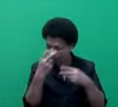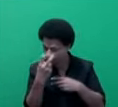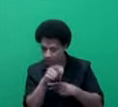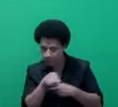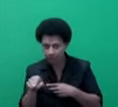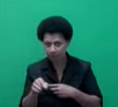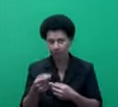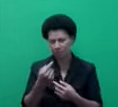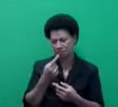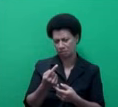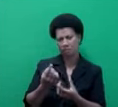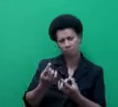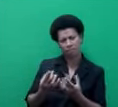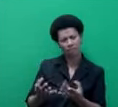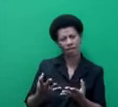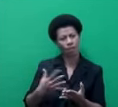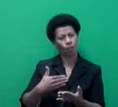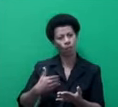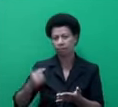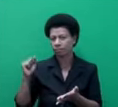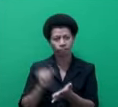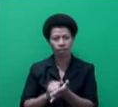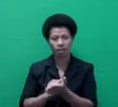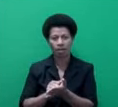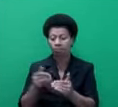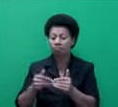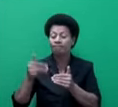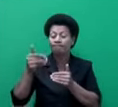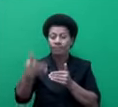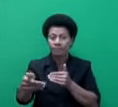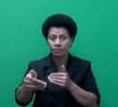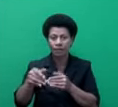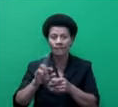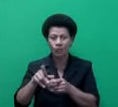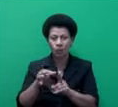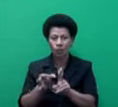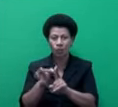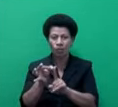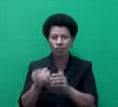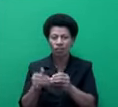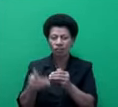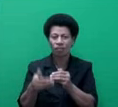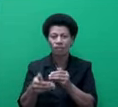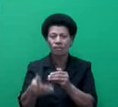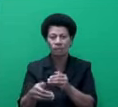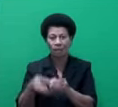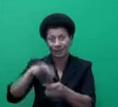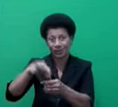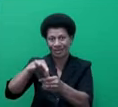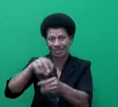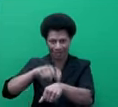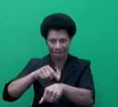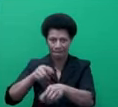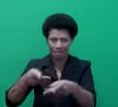prepared for the election thoroughly, implementing a long-term strategy of improvement throughout the electoral cycle. The 2018